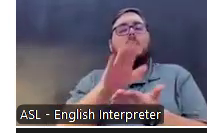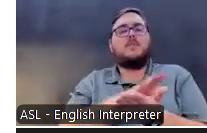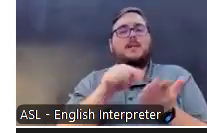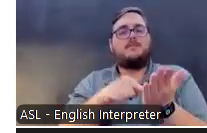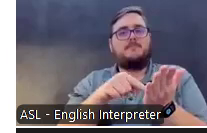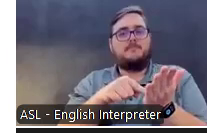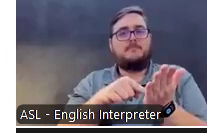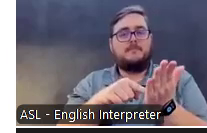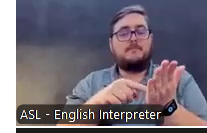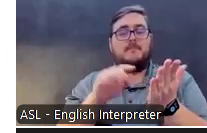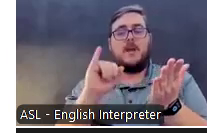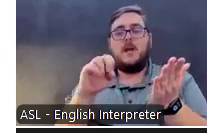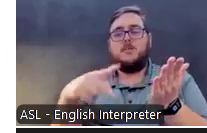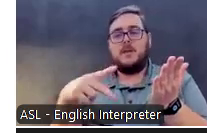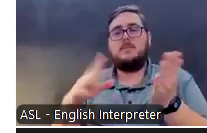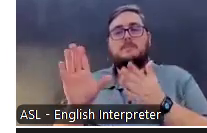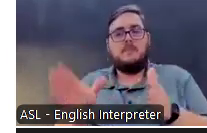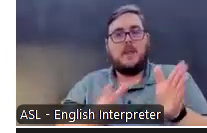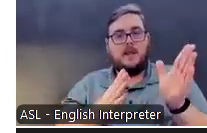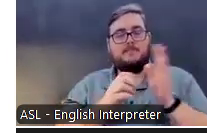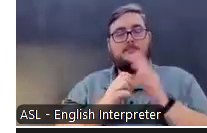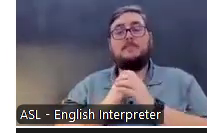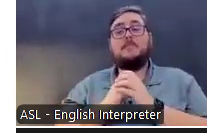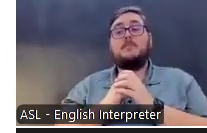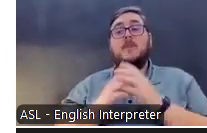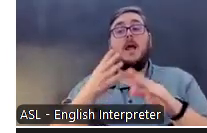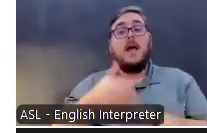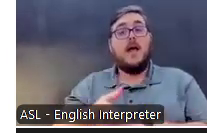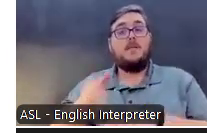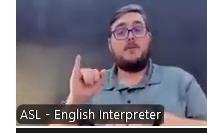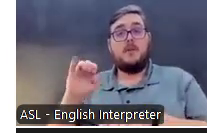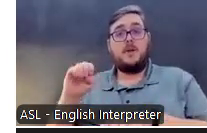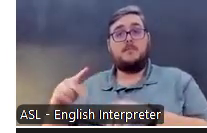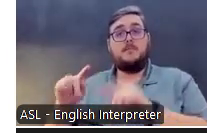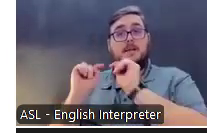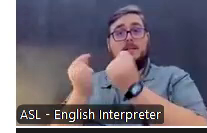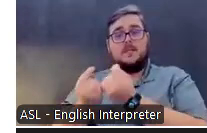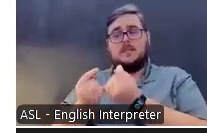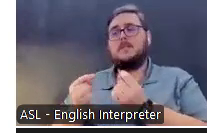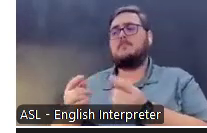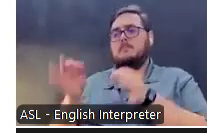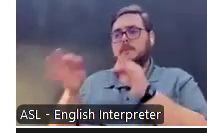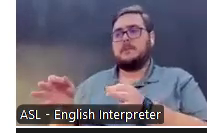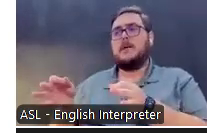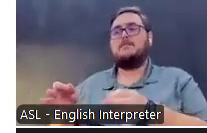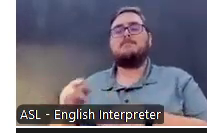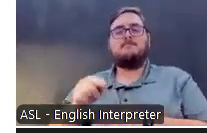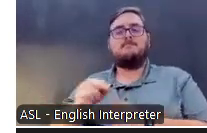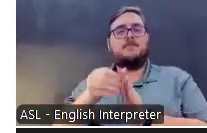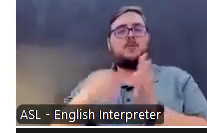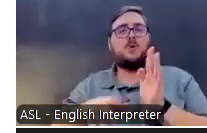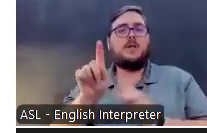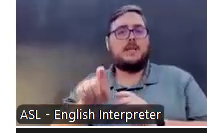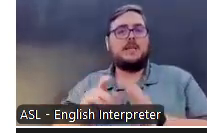Once it is determined by the IEP team that a student needs an AT device and/or services for a free, appropriate